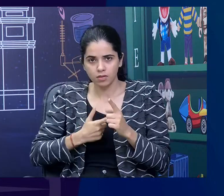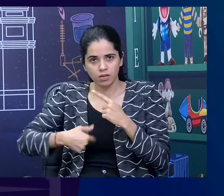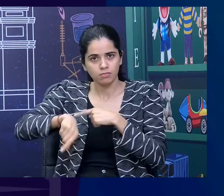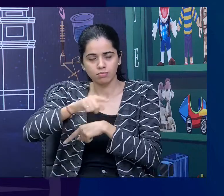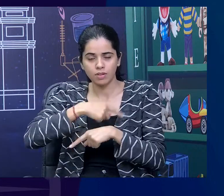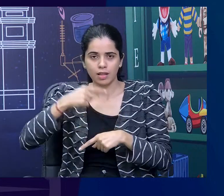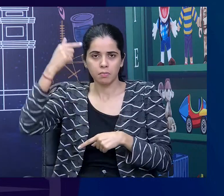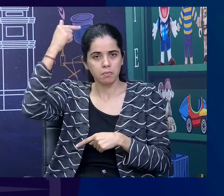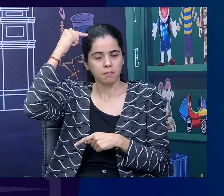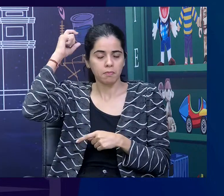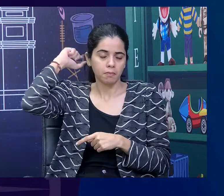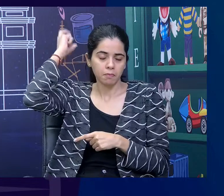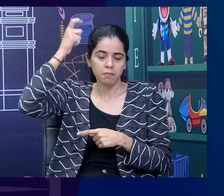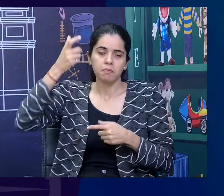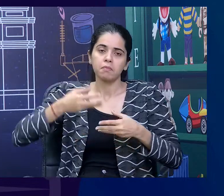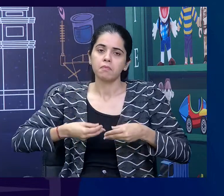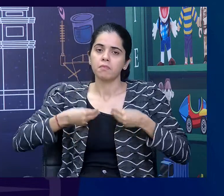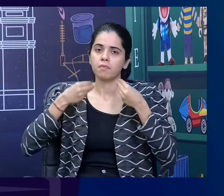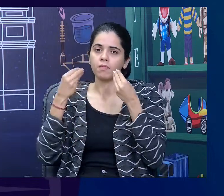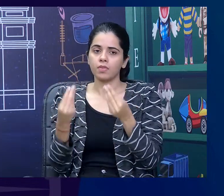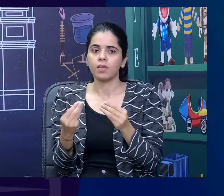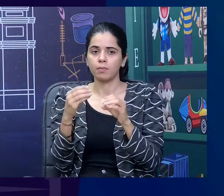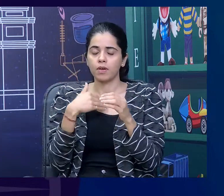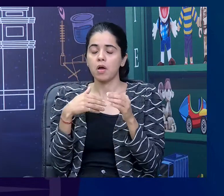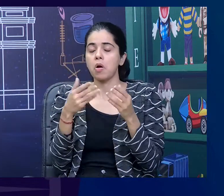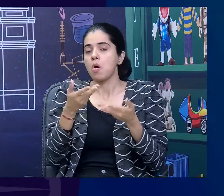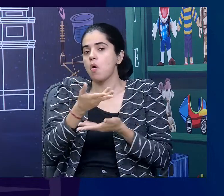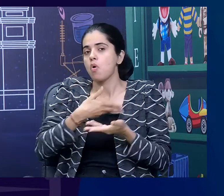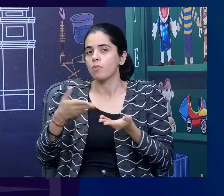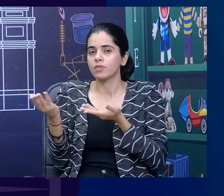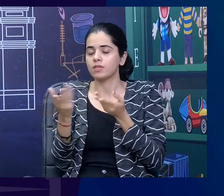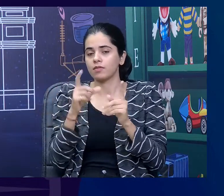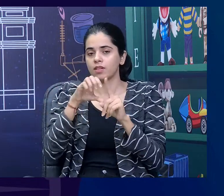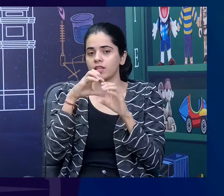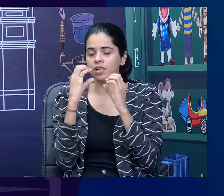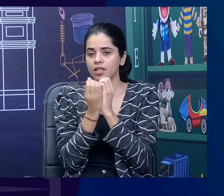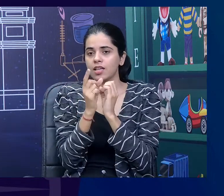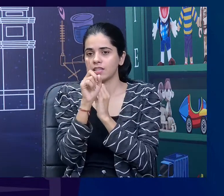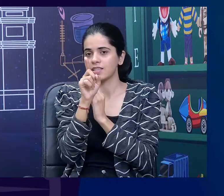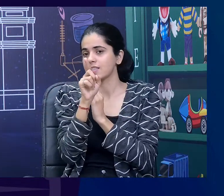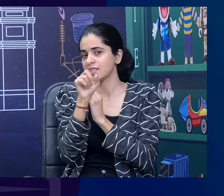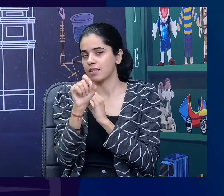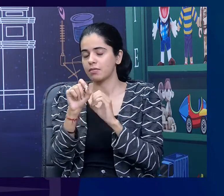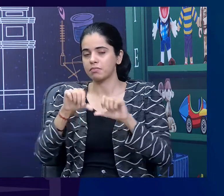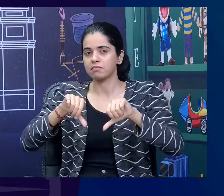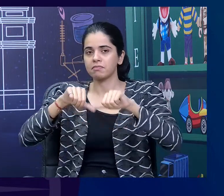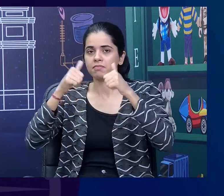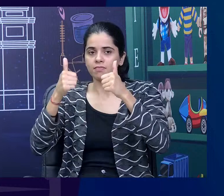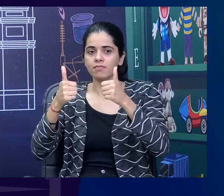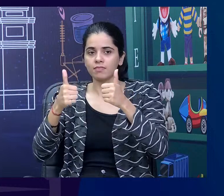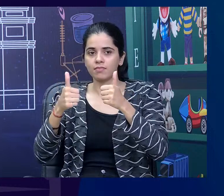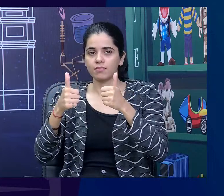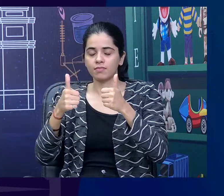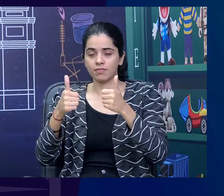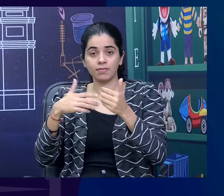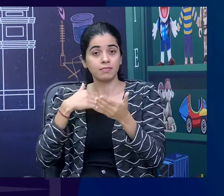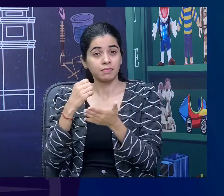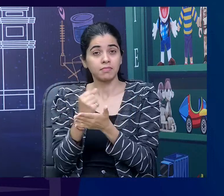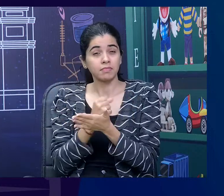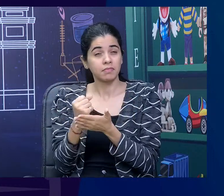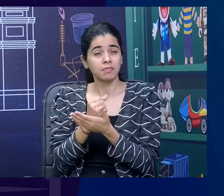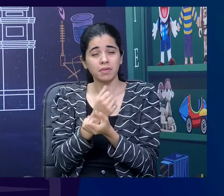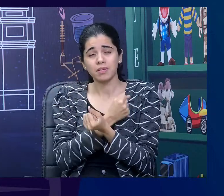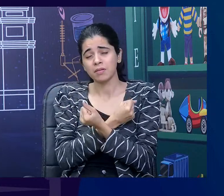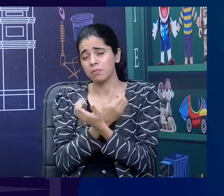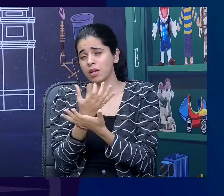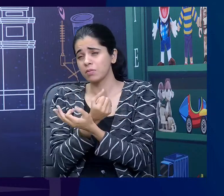believe this knowledge will serve them well in grade 10 and beyond. This was a feedback of a teacher. After she practiced it, many